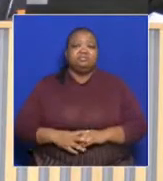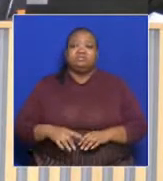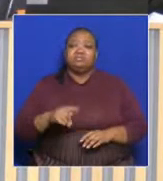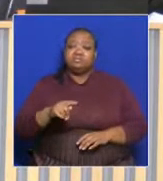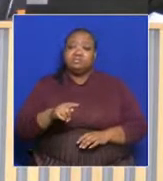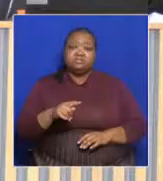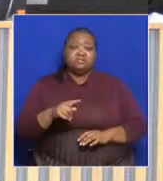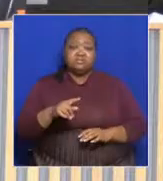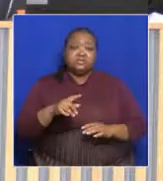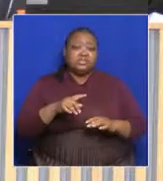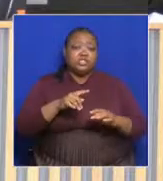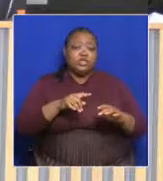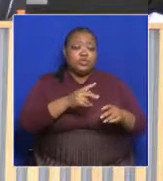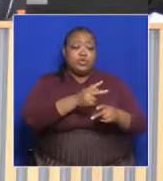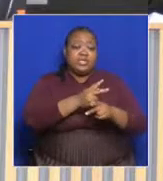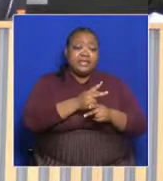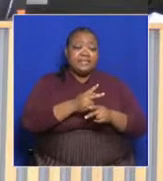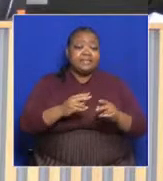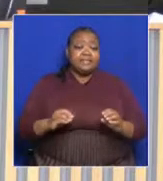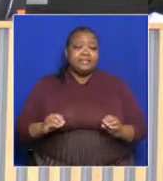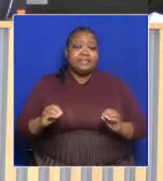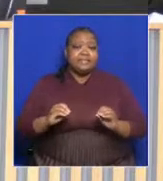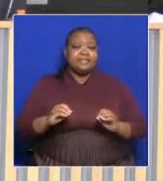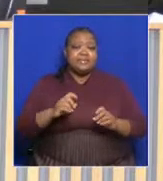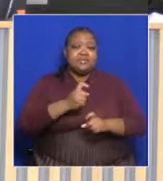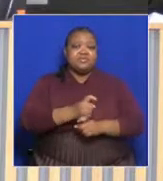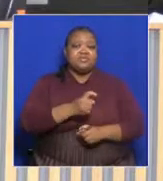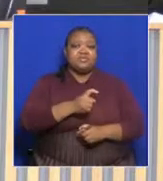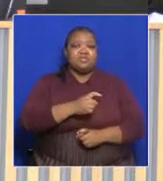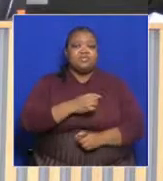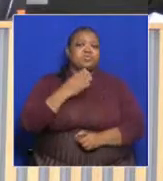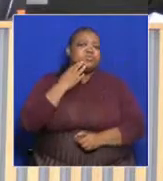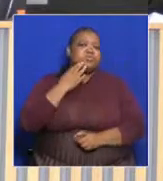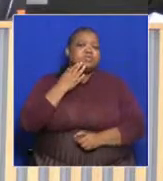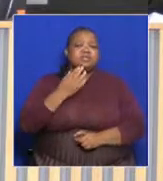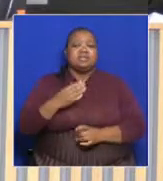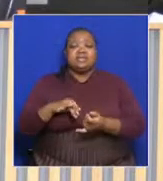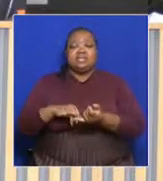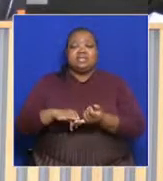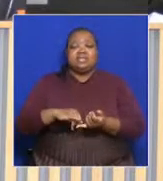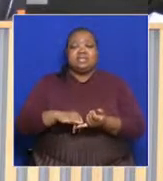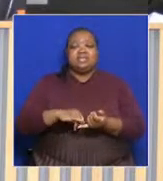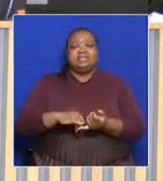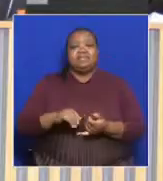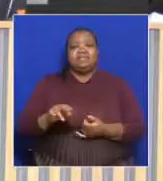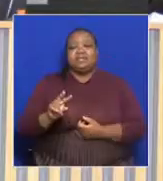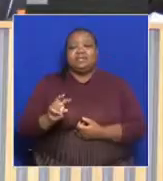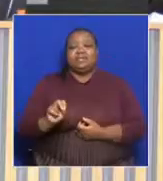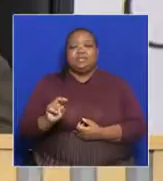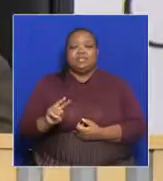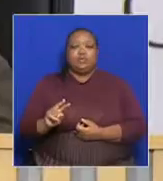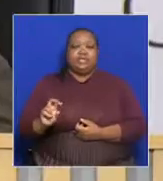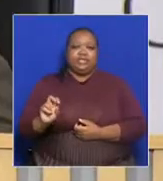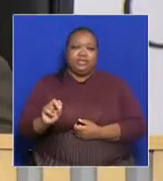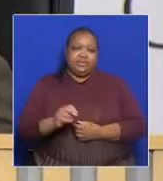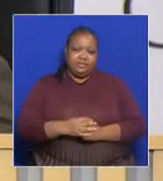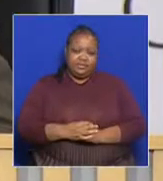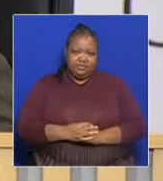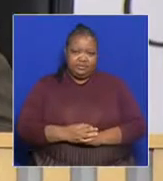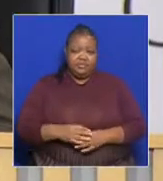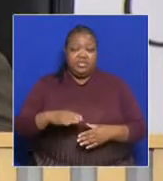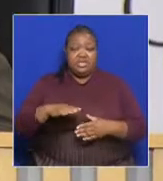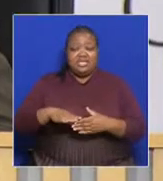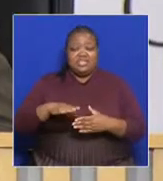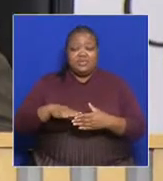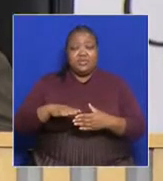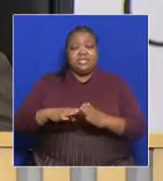We did this in September 2020. And the reasons they cited, Chair, was